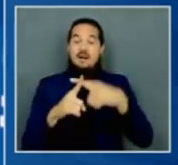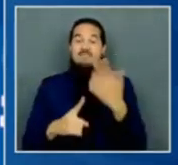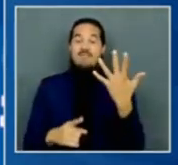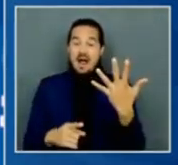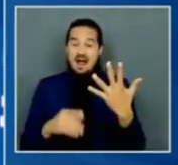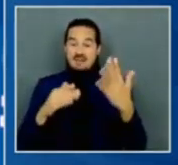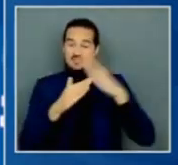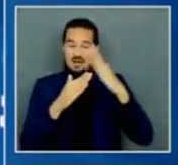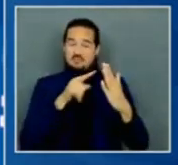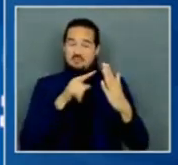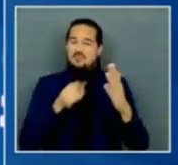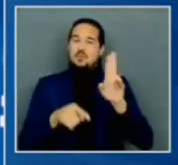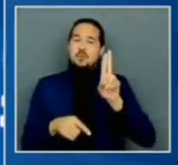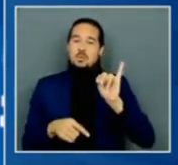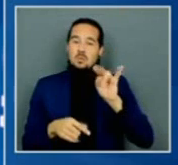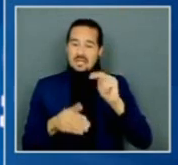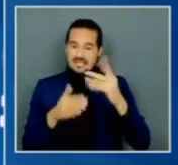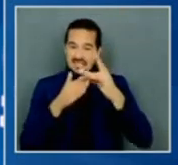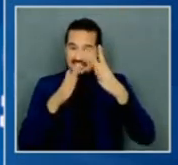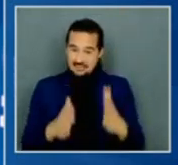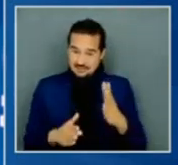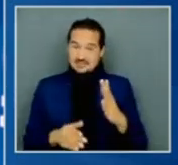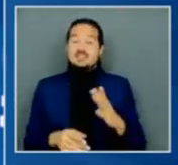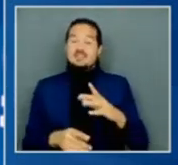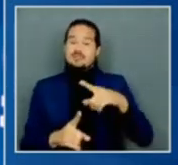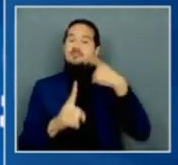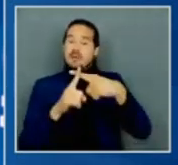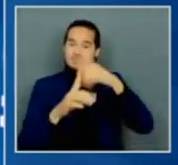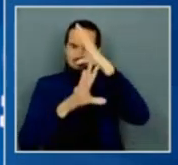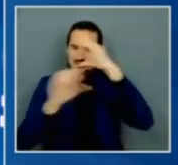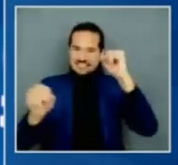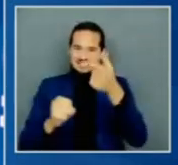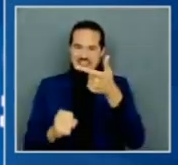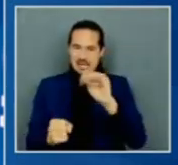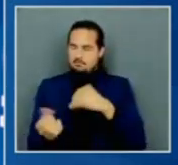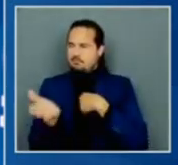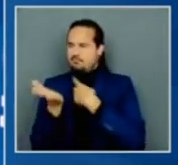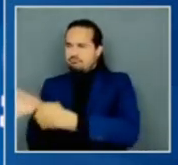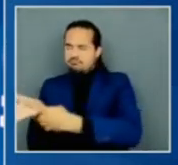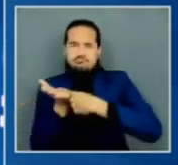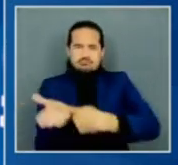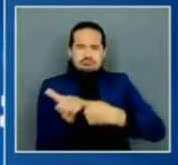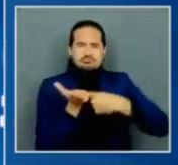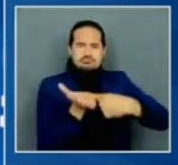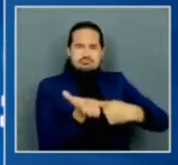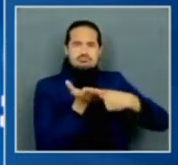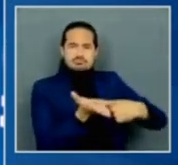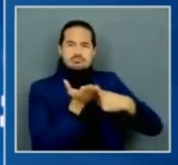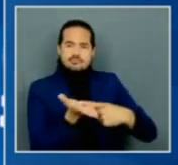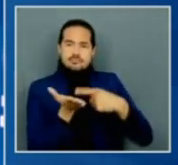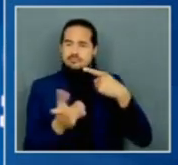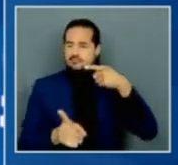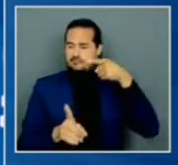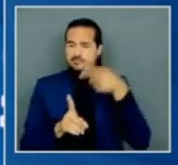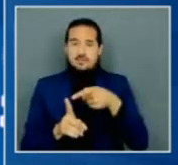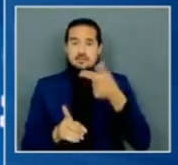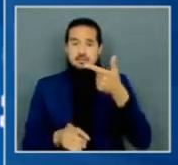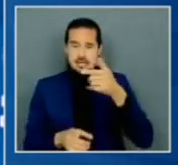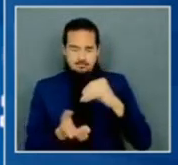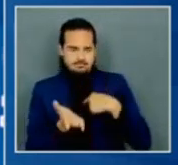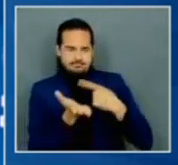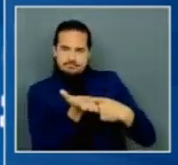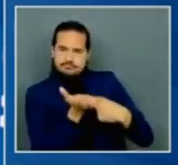America, and the president of General Motors. After our conversation, our joint conversation, picked up the phone and